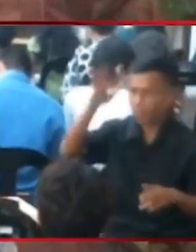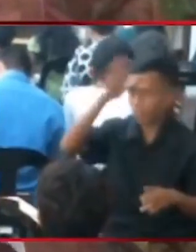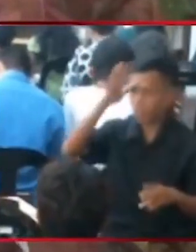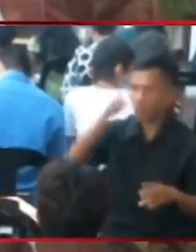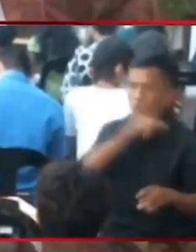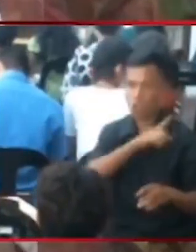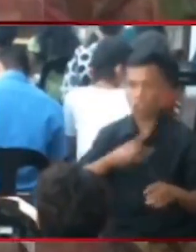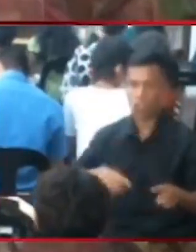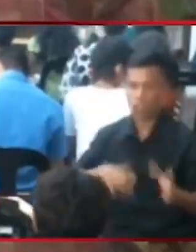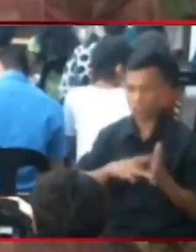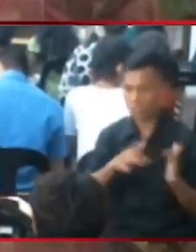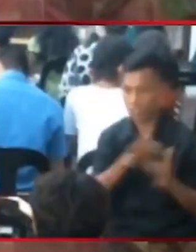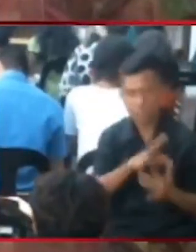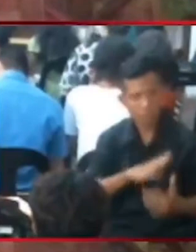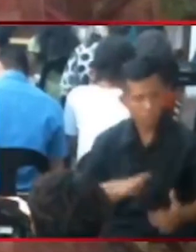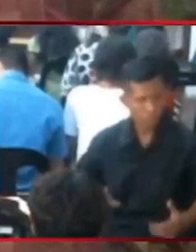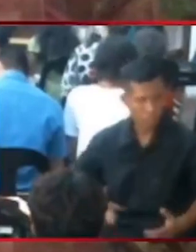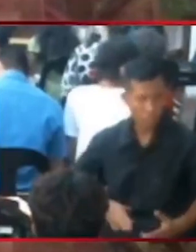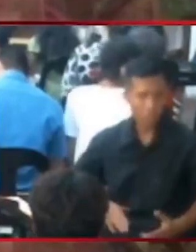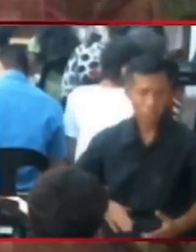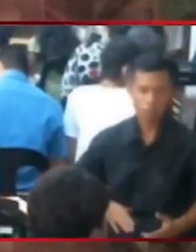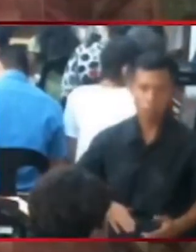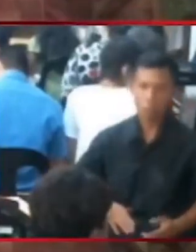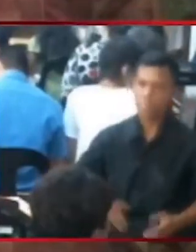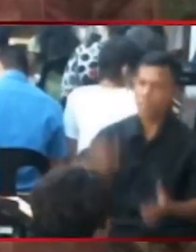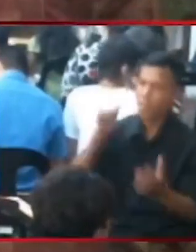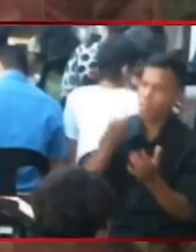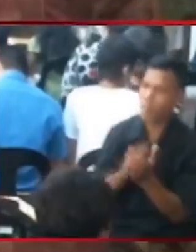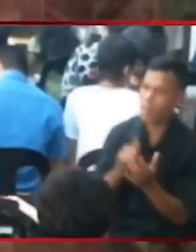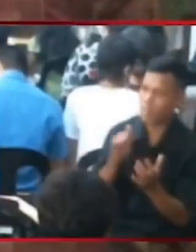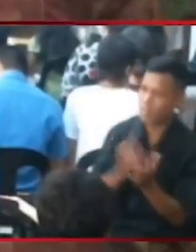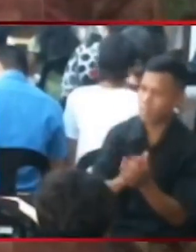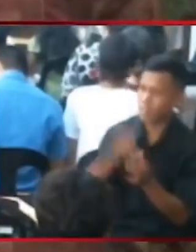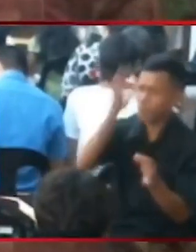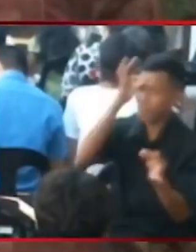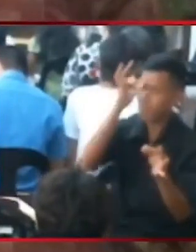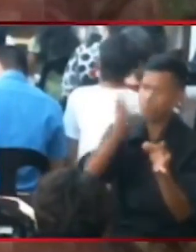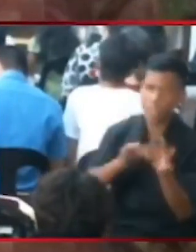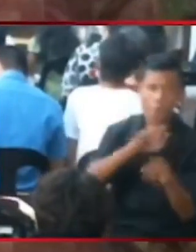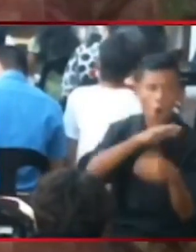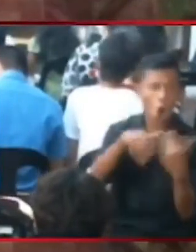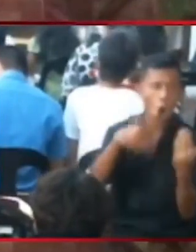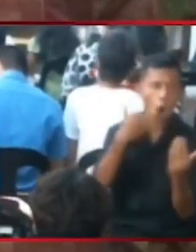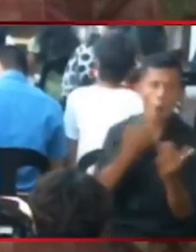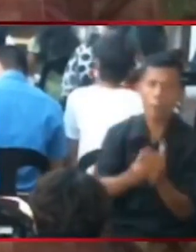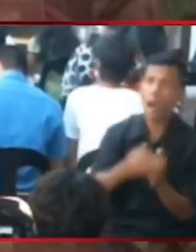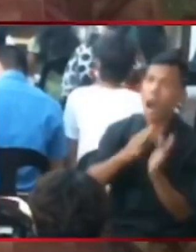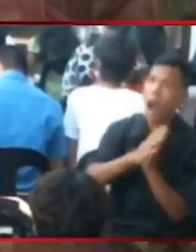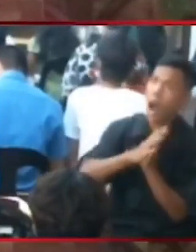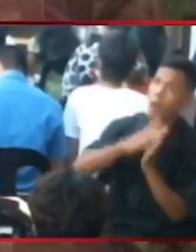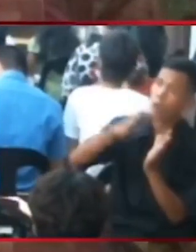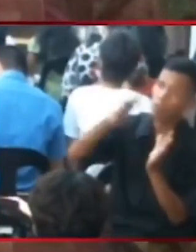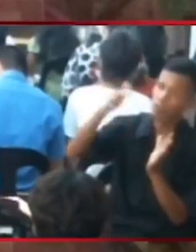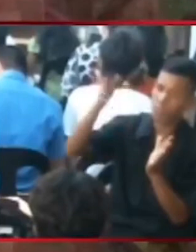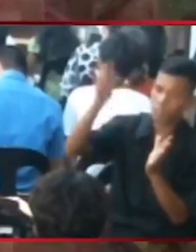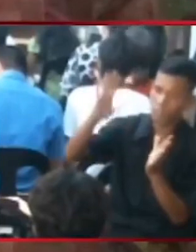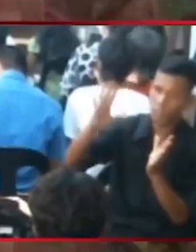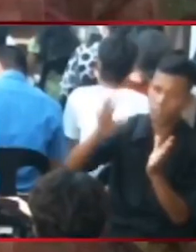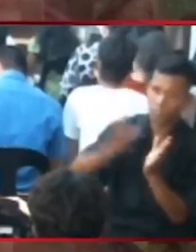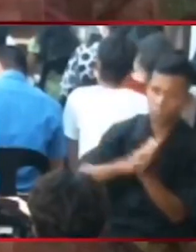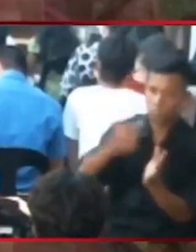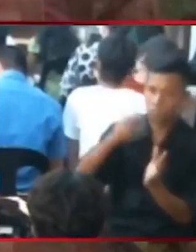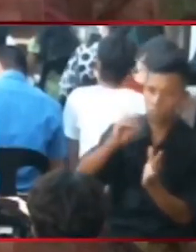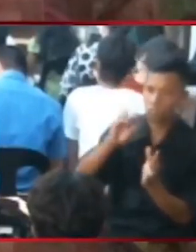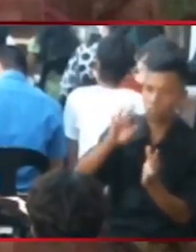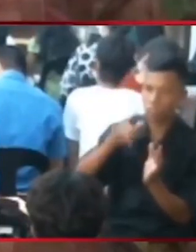Lord Jesus Christ. That is part of what faith is all about, to glorify God, not